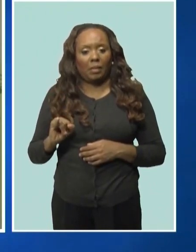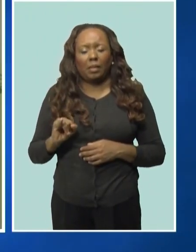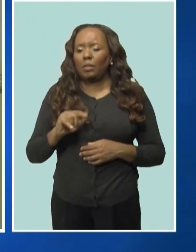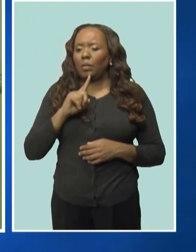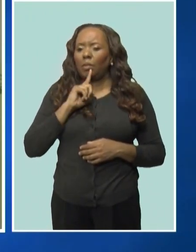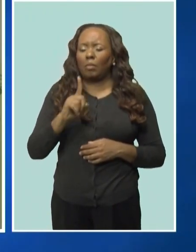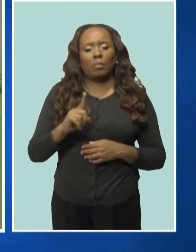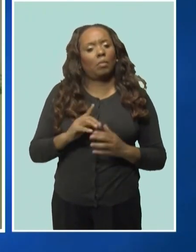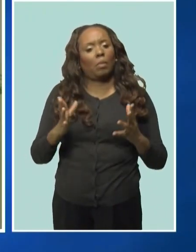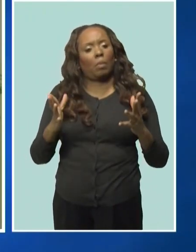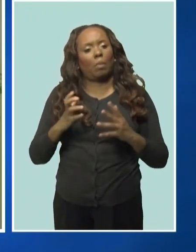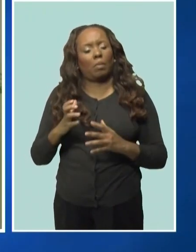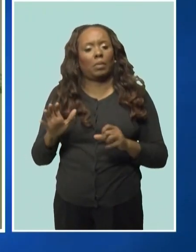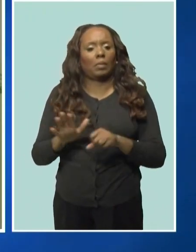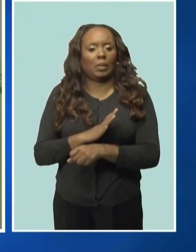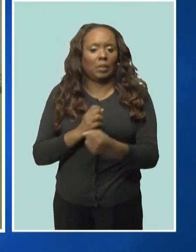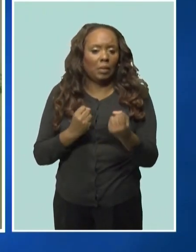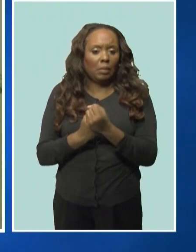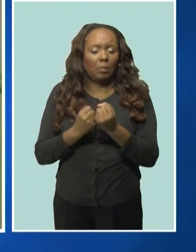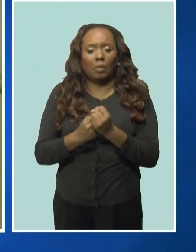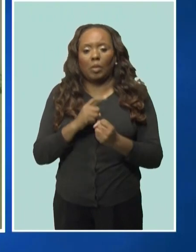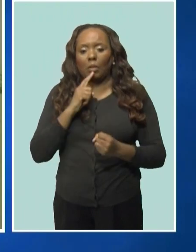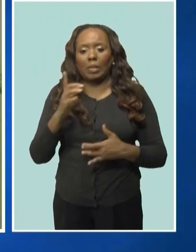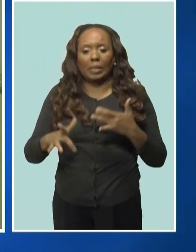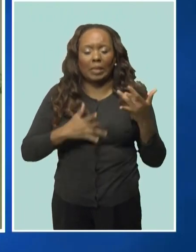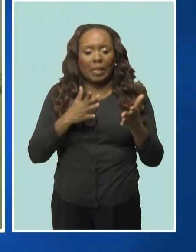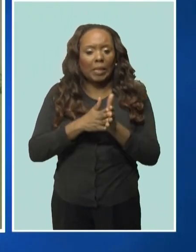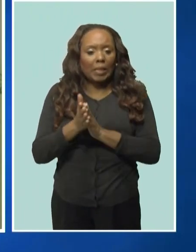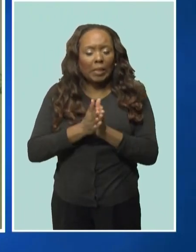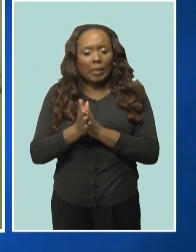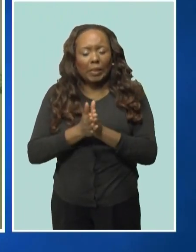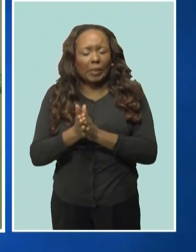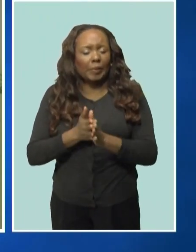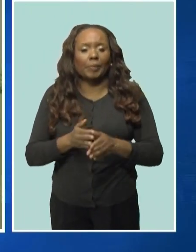partner in navigating this exciting new frontier.